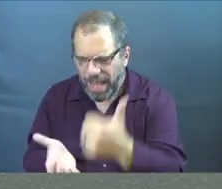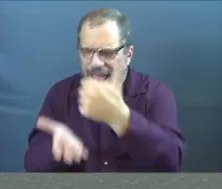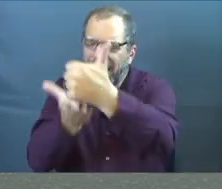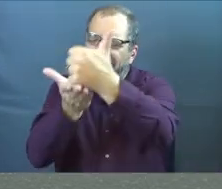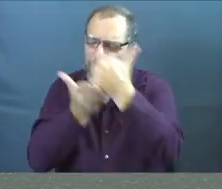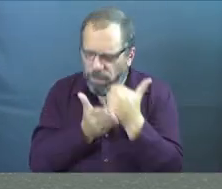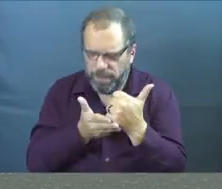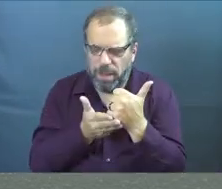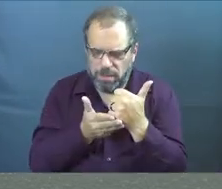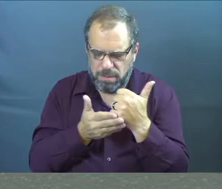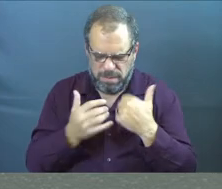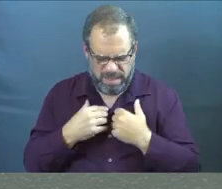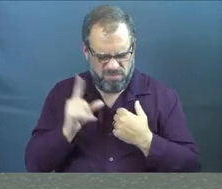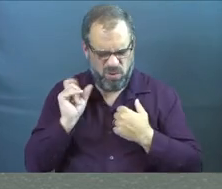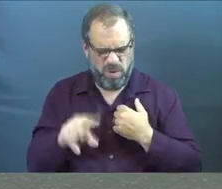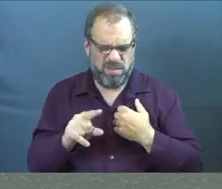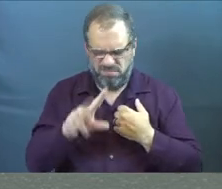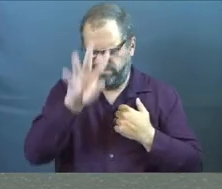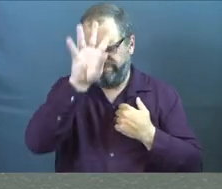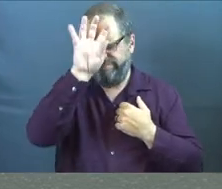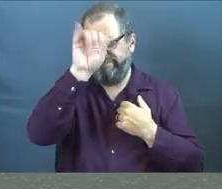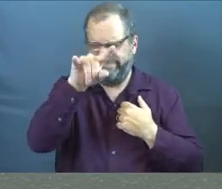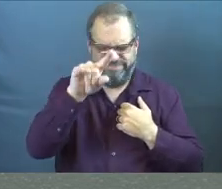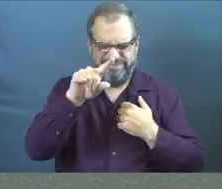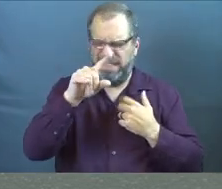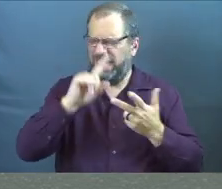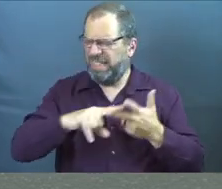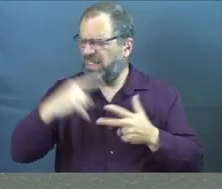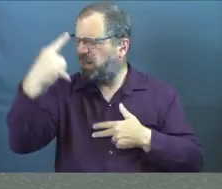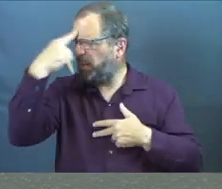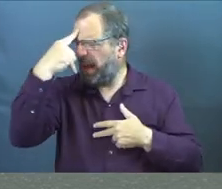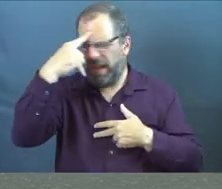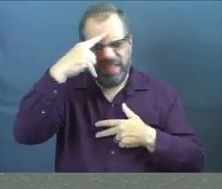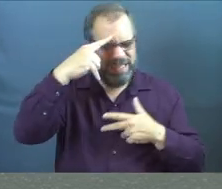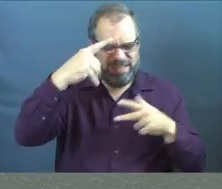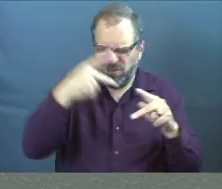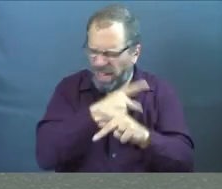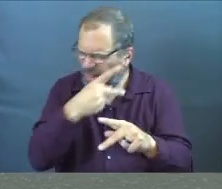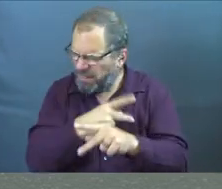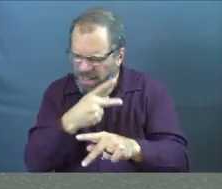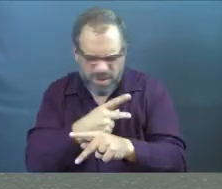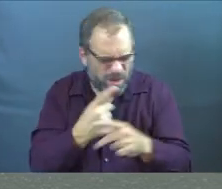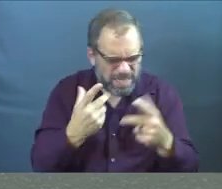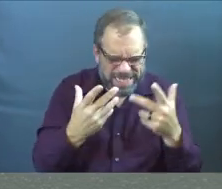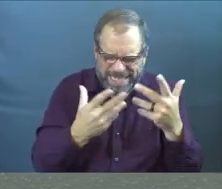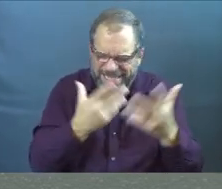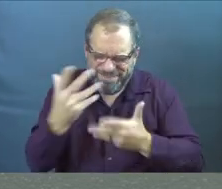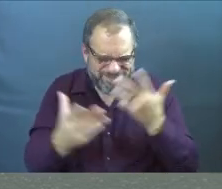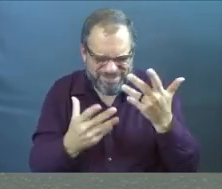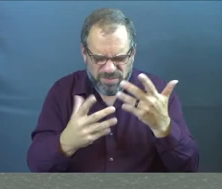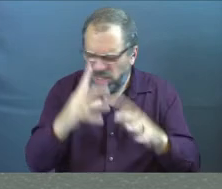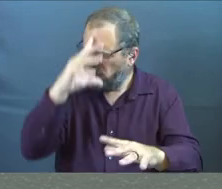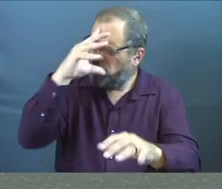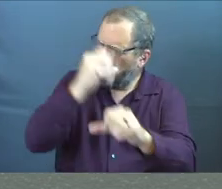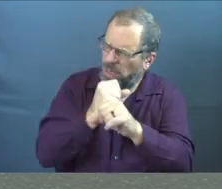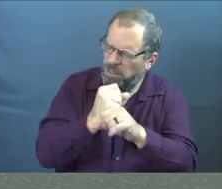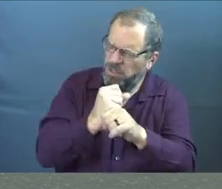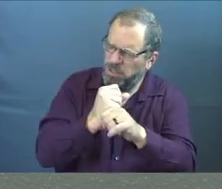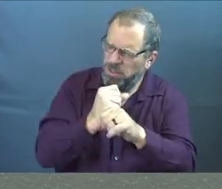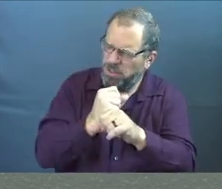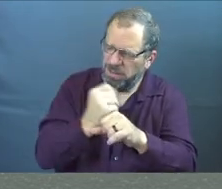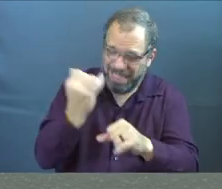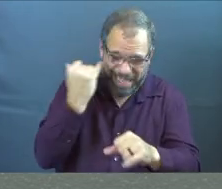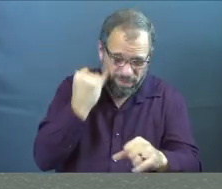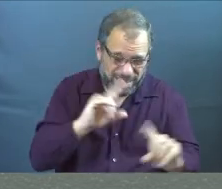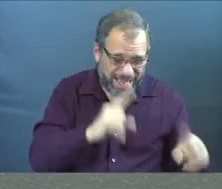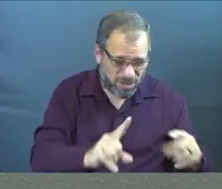God, as we have questions that go unanswered, God, as we have things in our mind that we're trying to make sense of, God, to just trust you if an answer doesn't